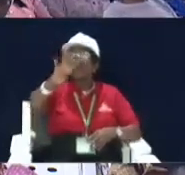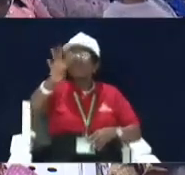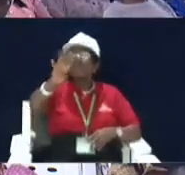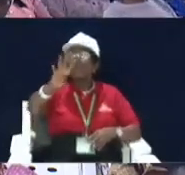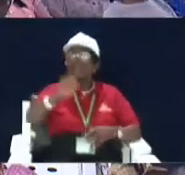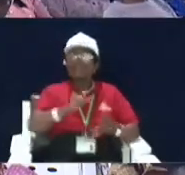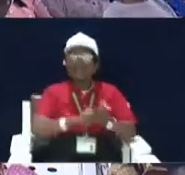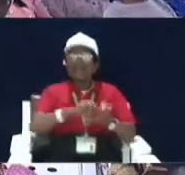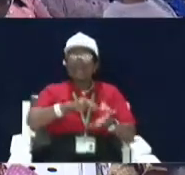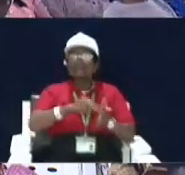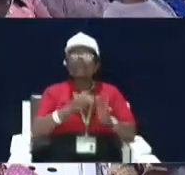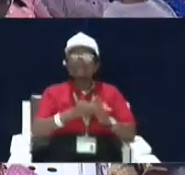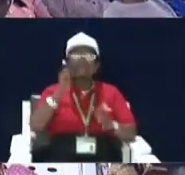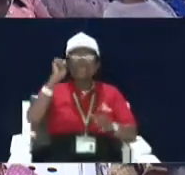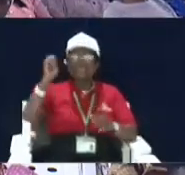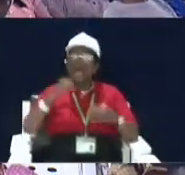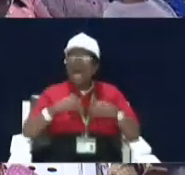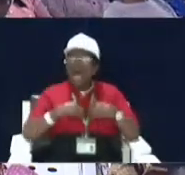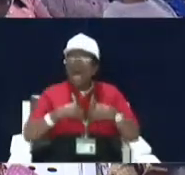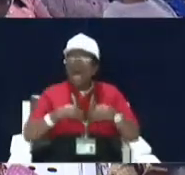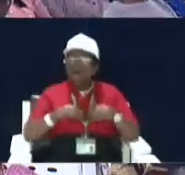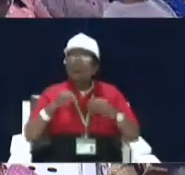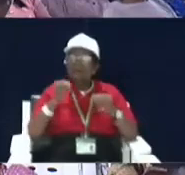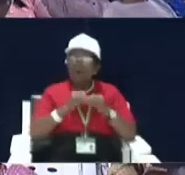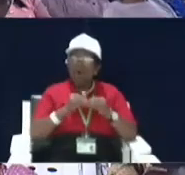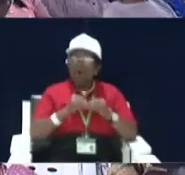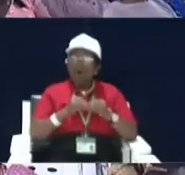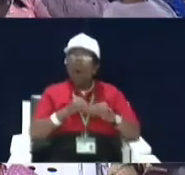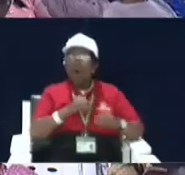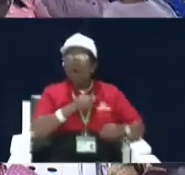he had more bodyguards than a president.